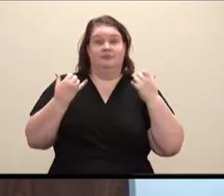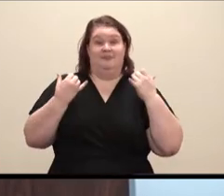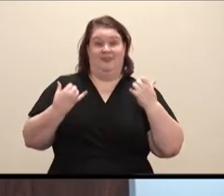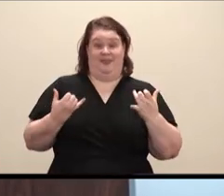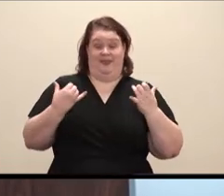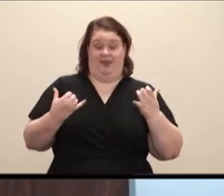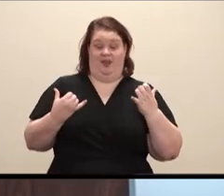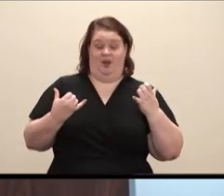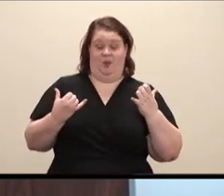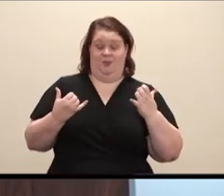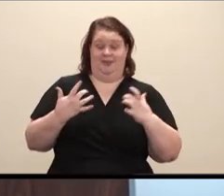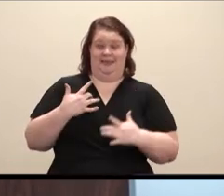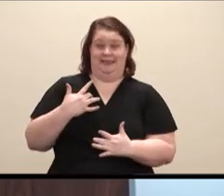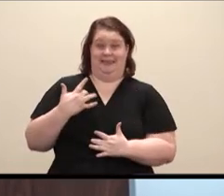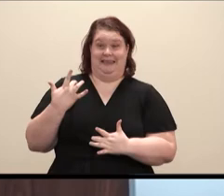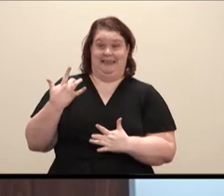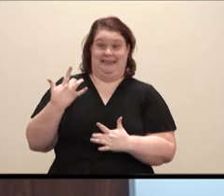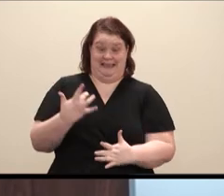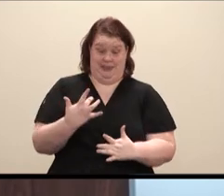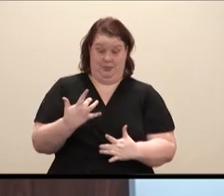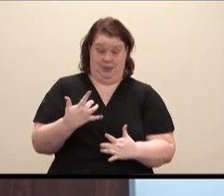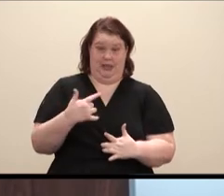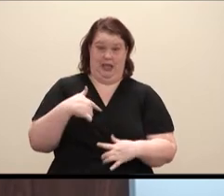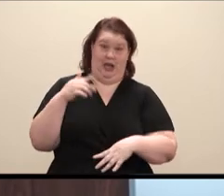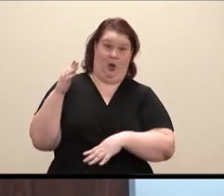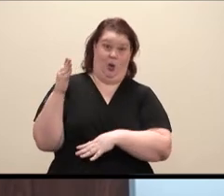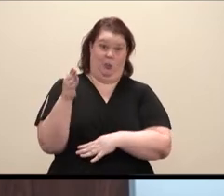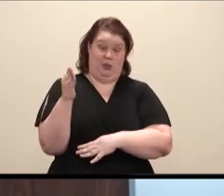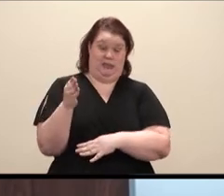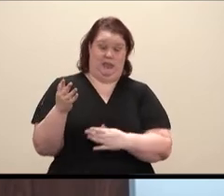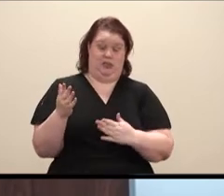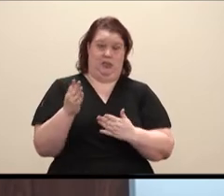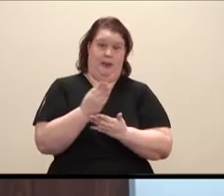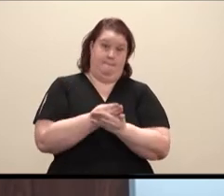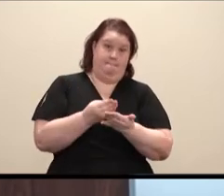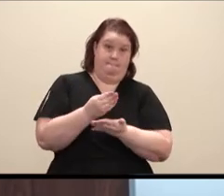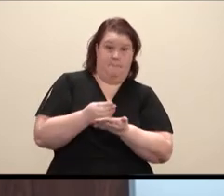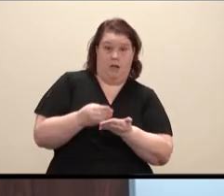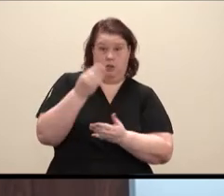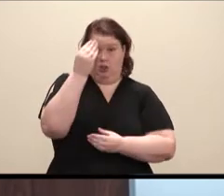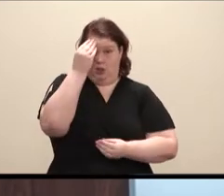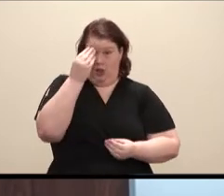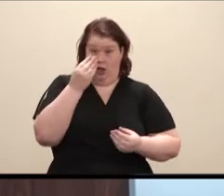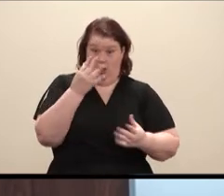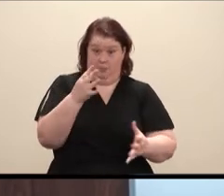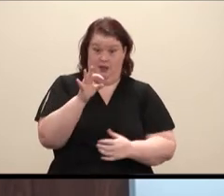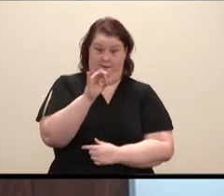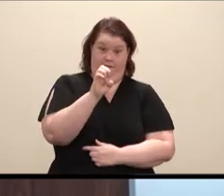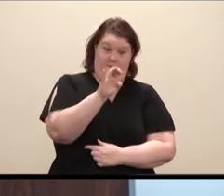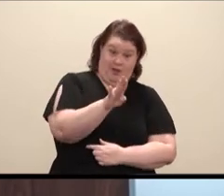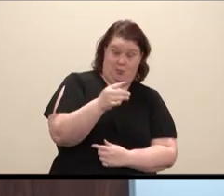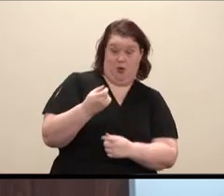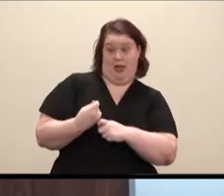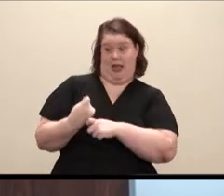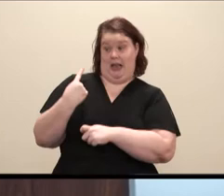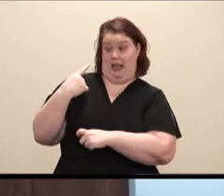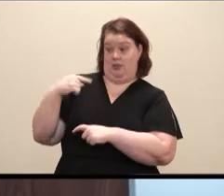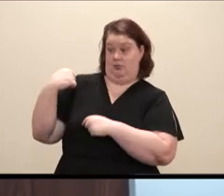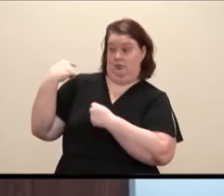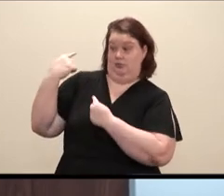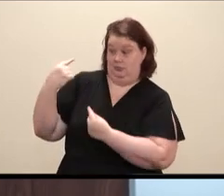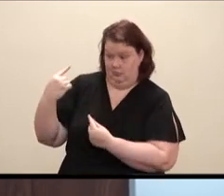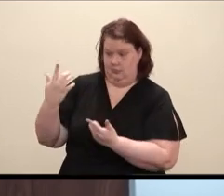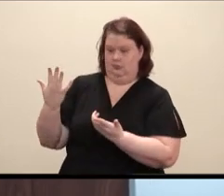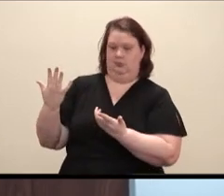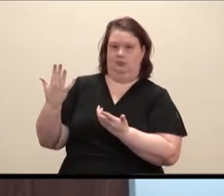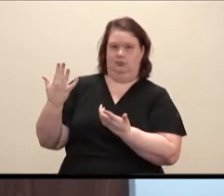Normally, I would do this presentation in February because we kind of talk about how we ended up last year, where we were at, and